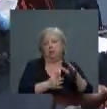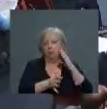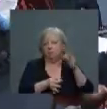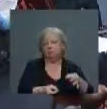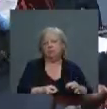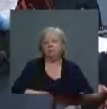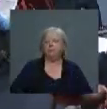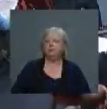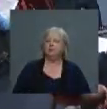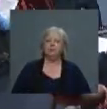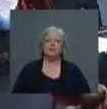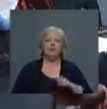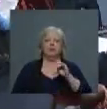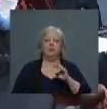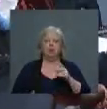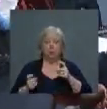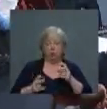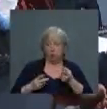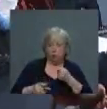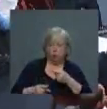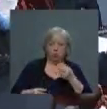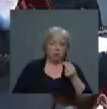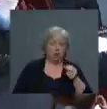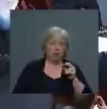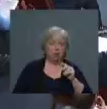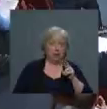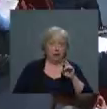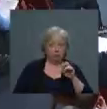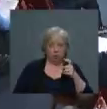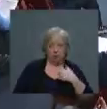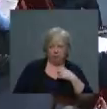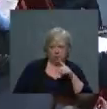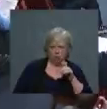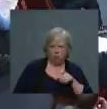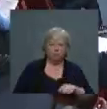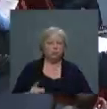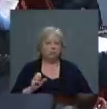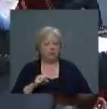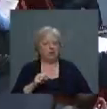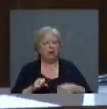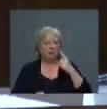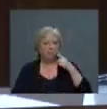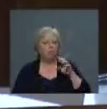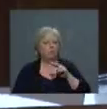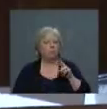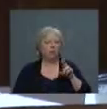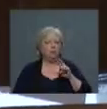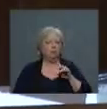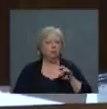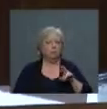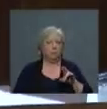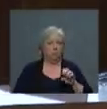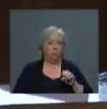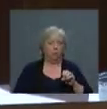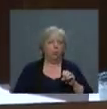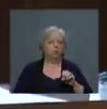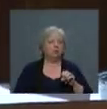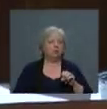Director Hendricks, you have a question? Yes, I have a question for Mr. Moore. If I'm looking at this